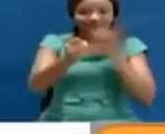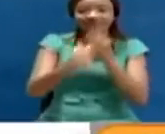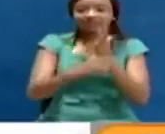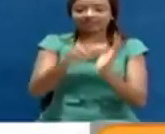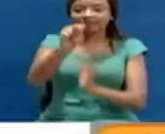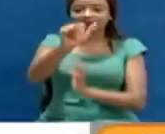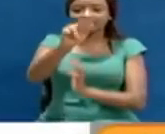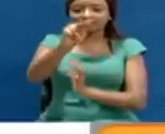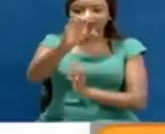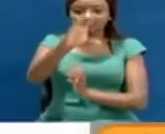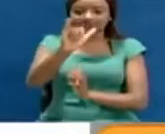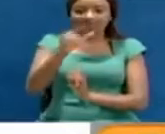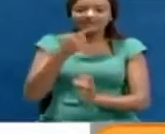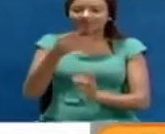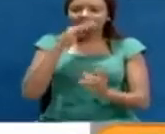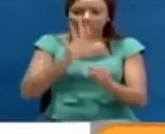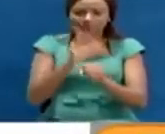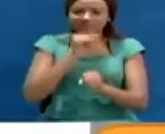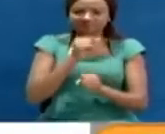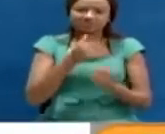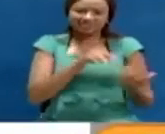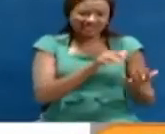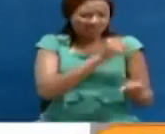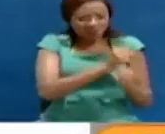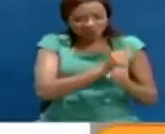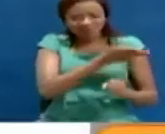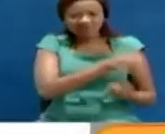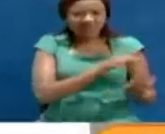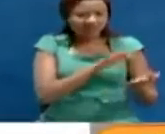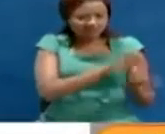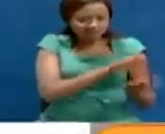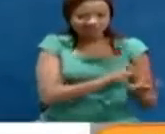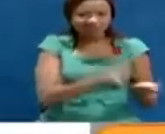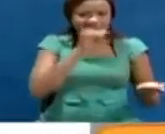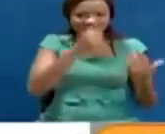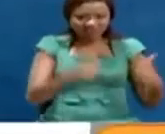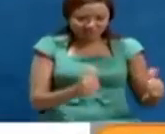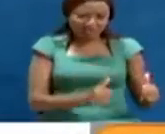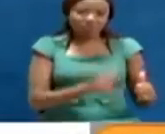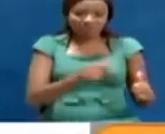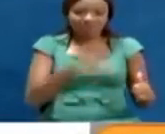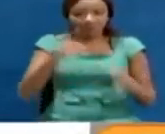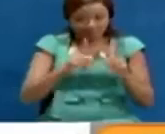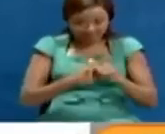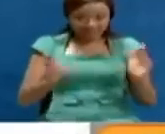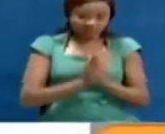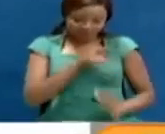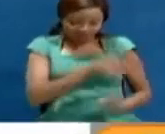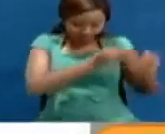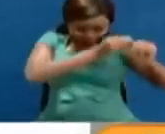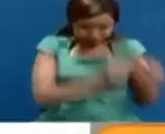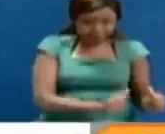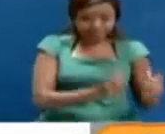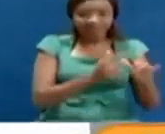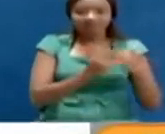in the country. The move will bring a sigh of relief to many listed public firms, which had to put their plans on hold as the country